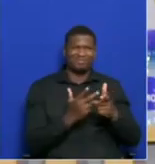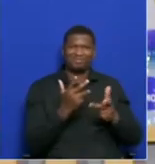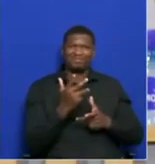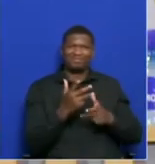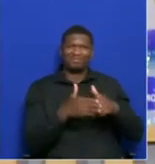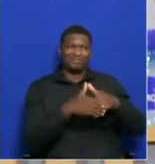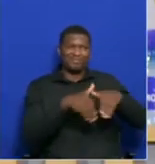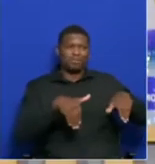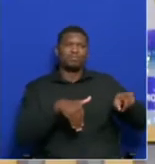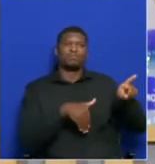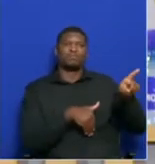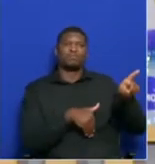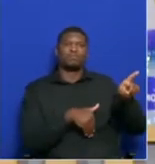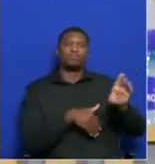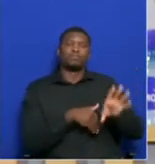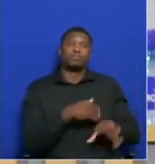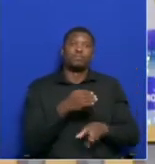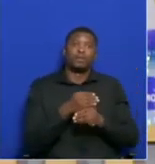And